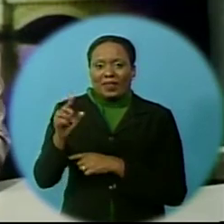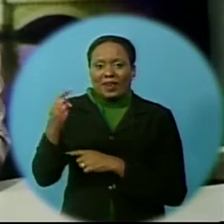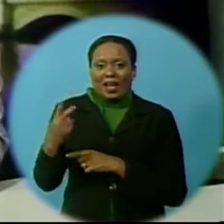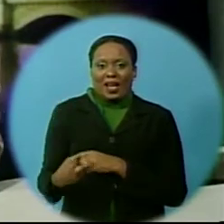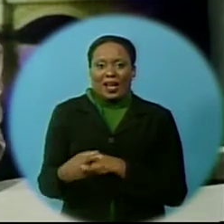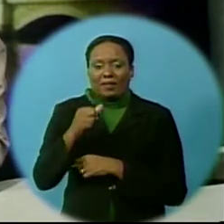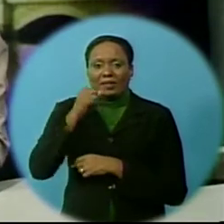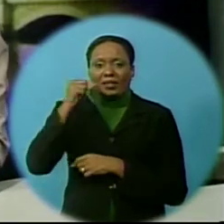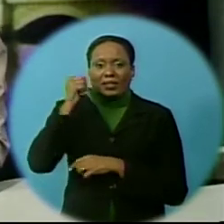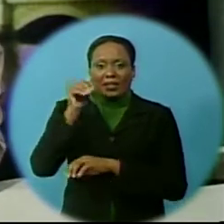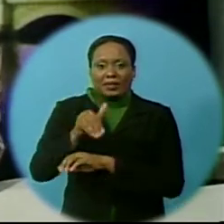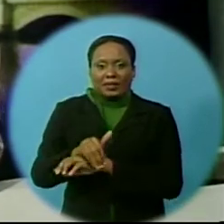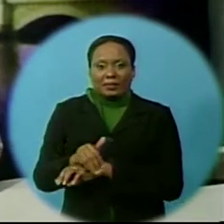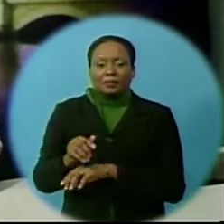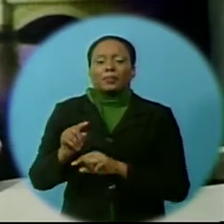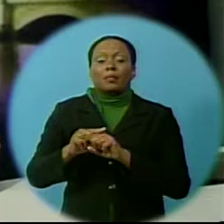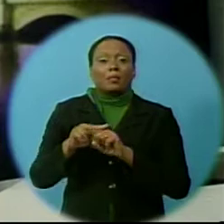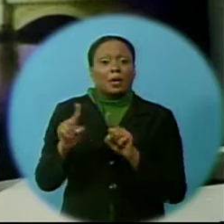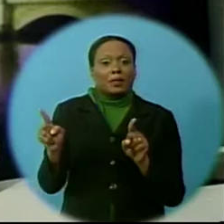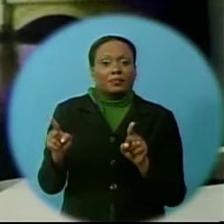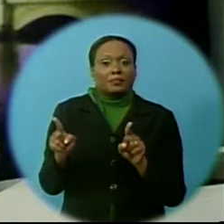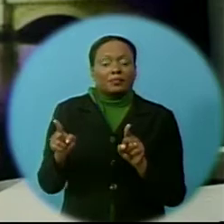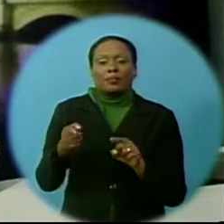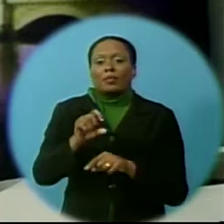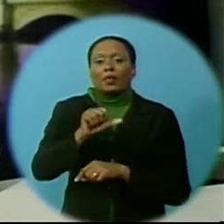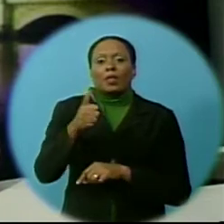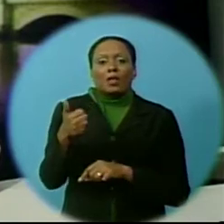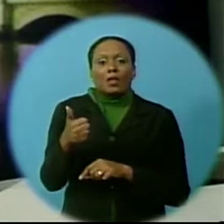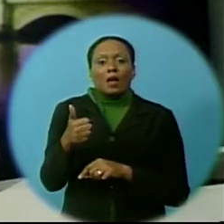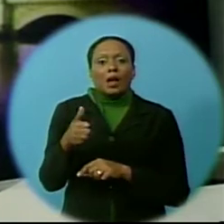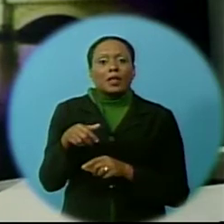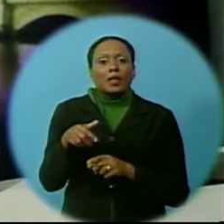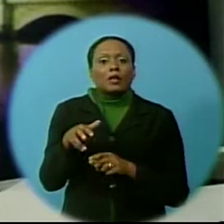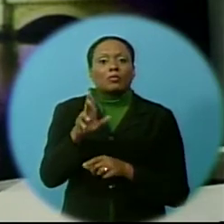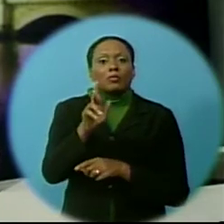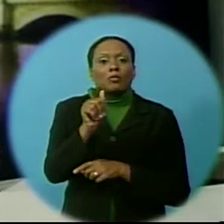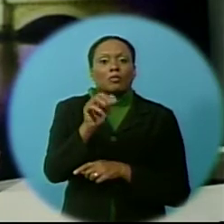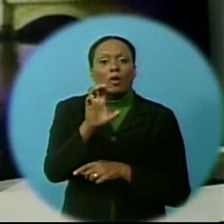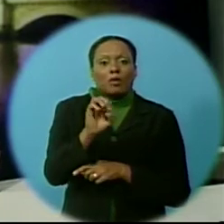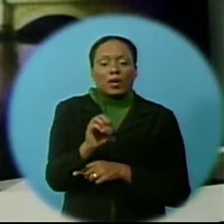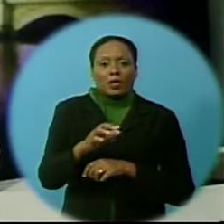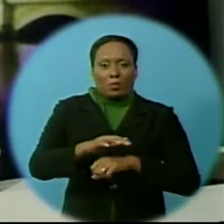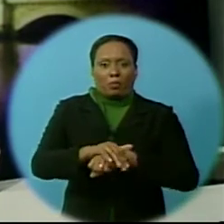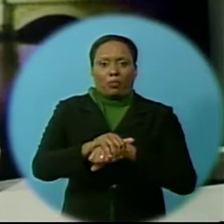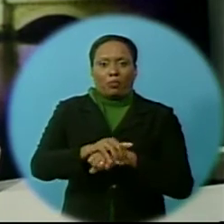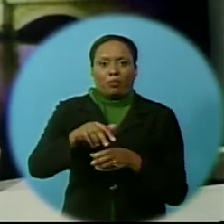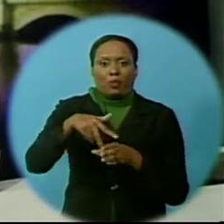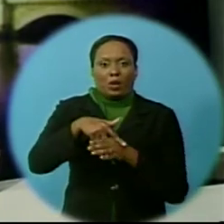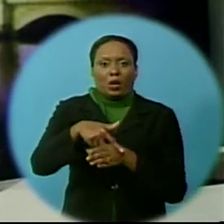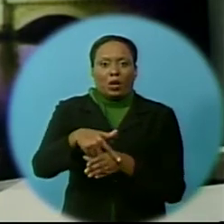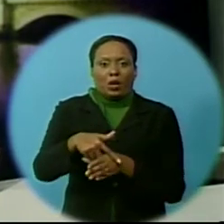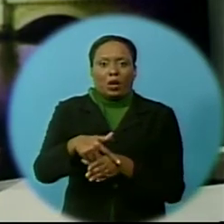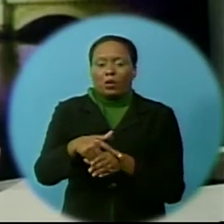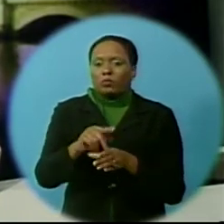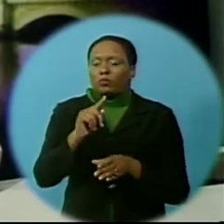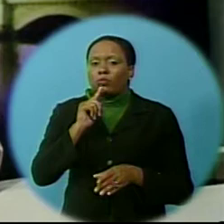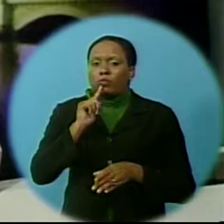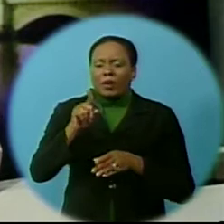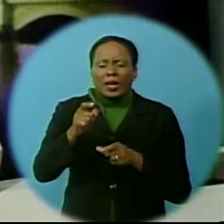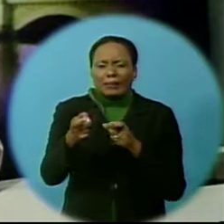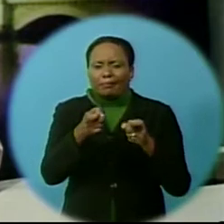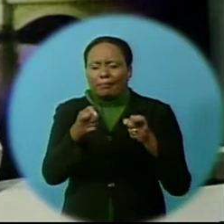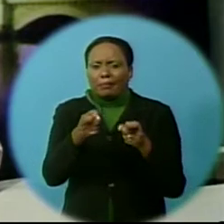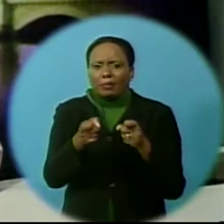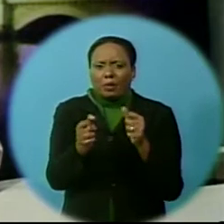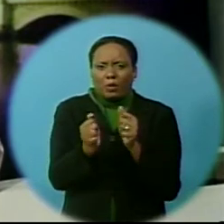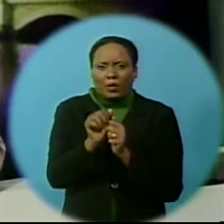Garrison Savannah. However, in the Mango Bay Hotel condition race, British jockey Tom Quealy on board Chatterbox had his hands full with Afri